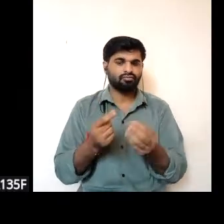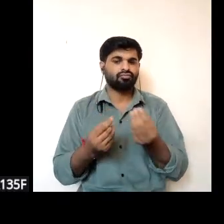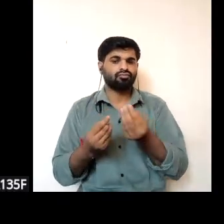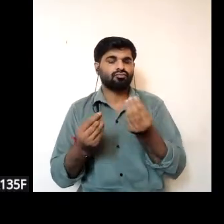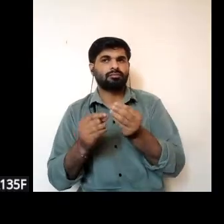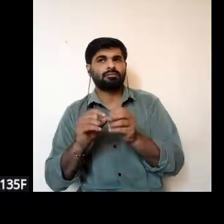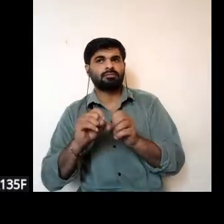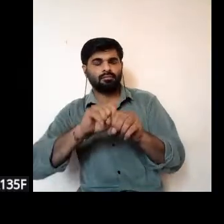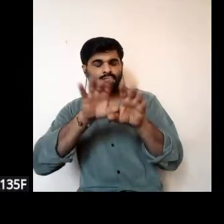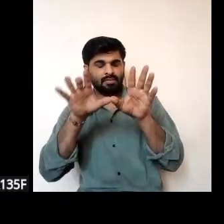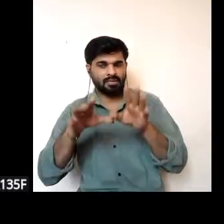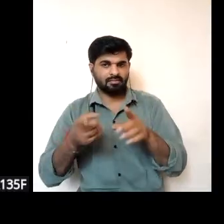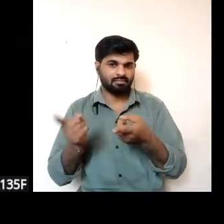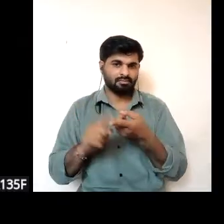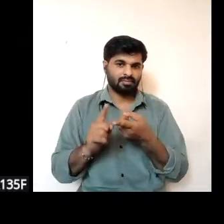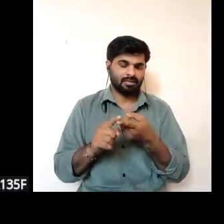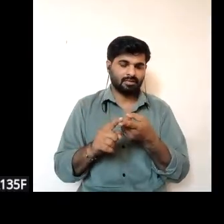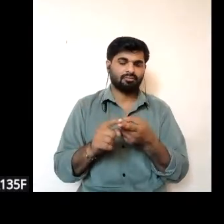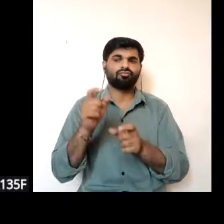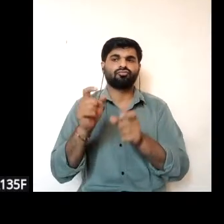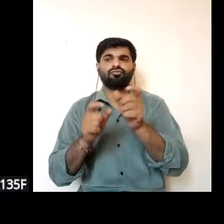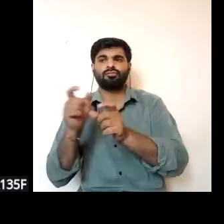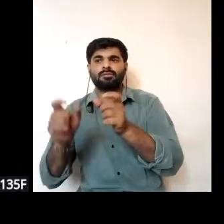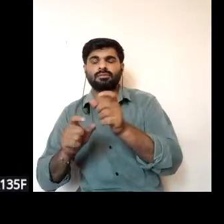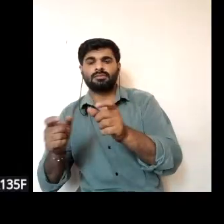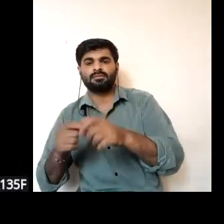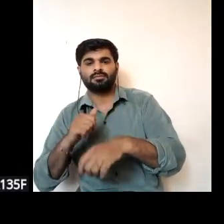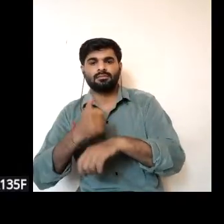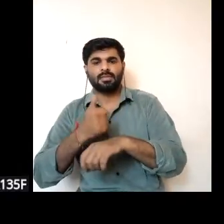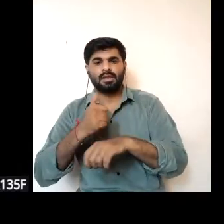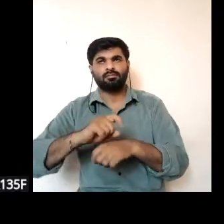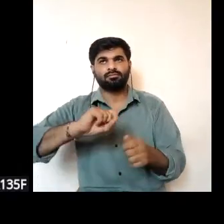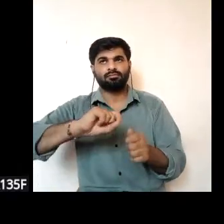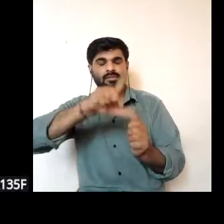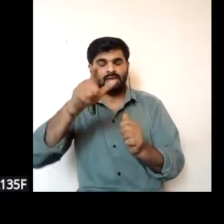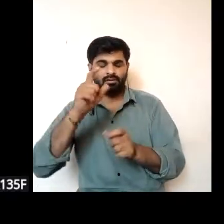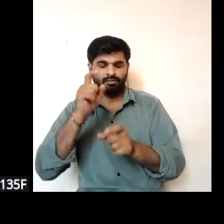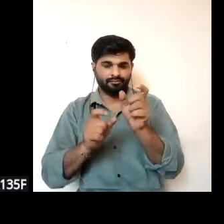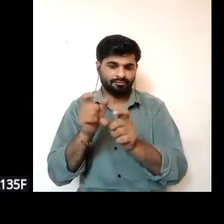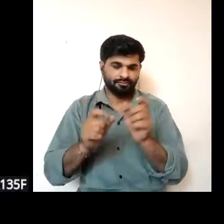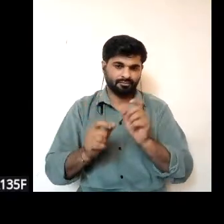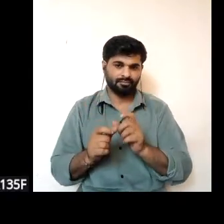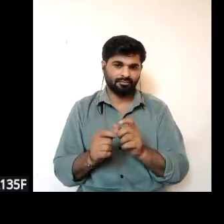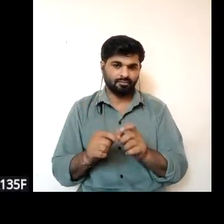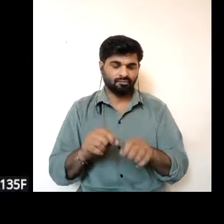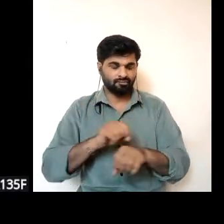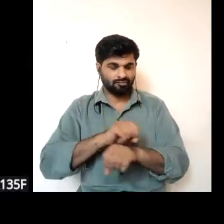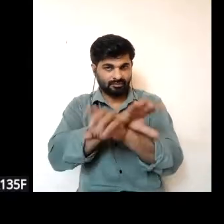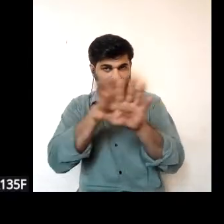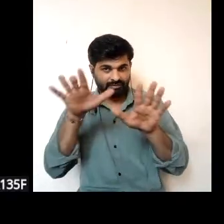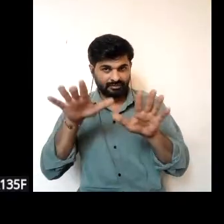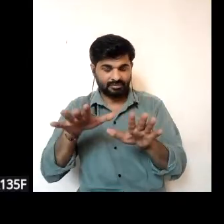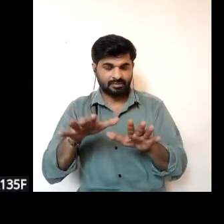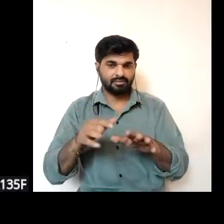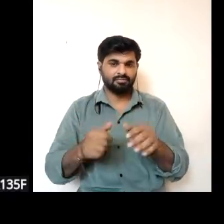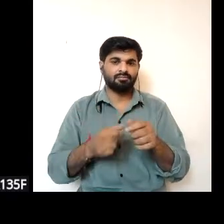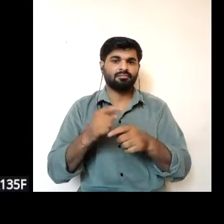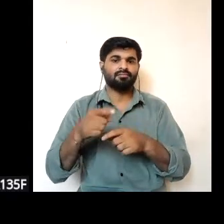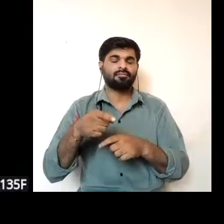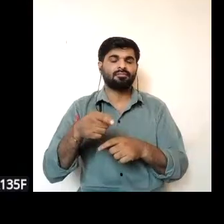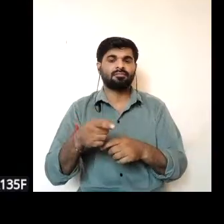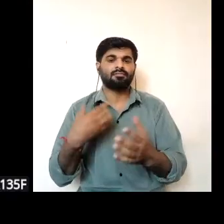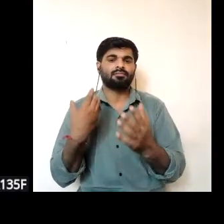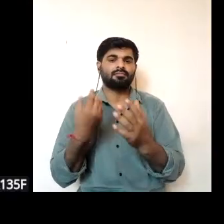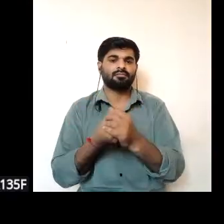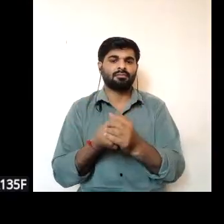Again, the entire sector came together and everybody did their bit on creating awareness on inclusion of disability